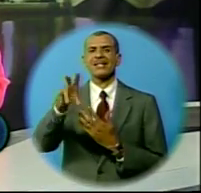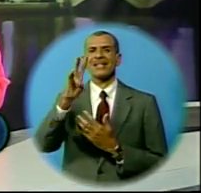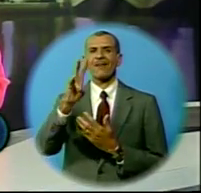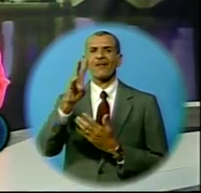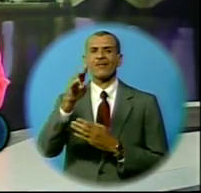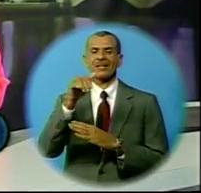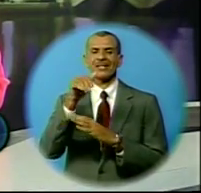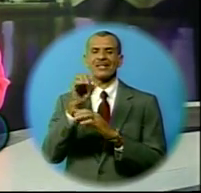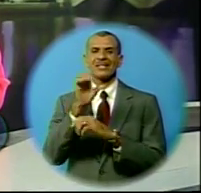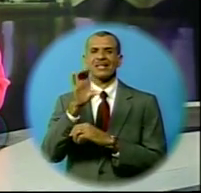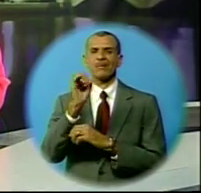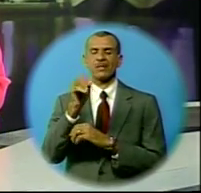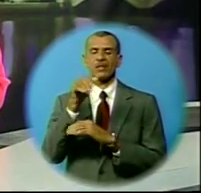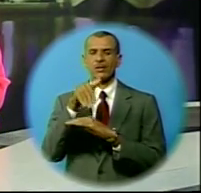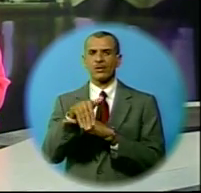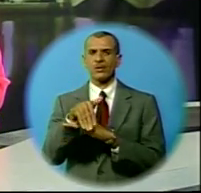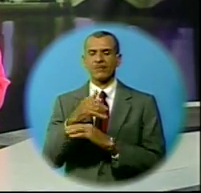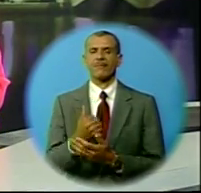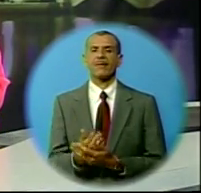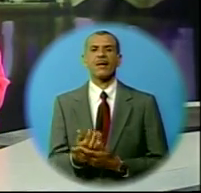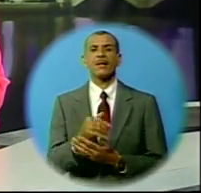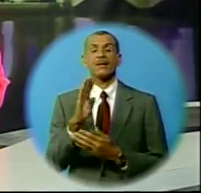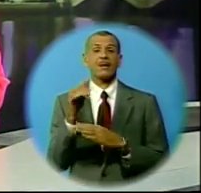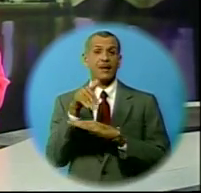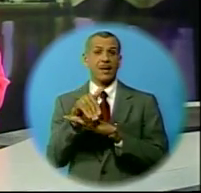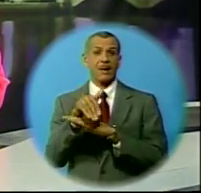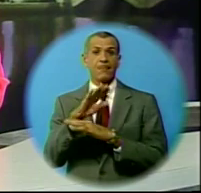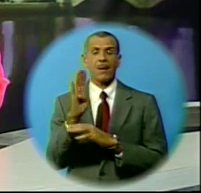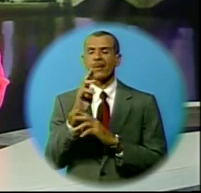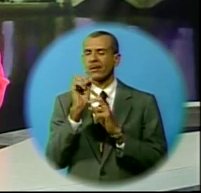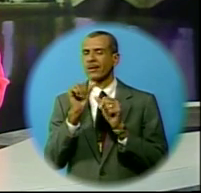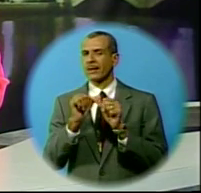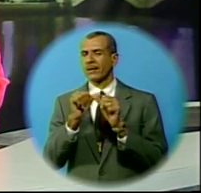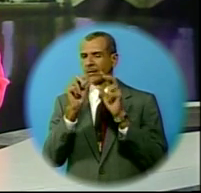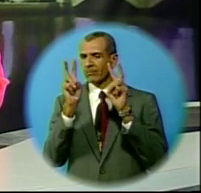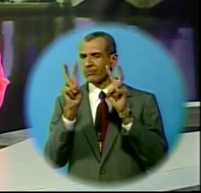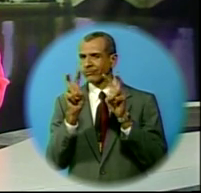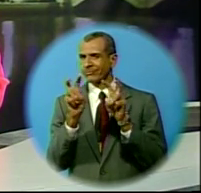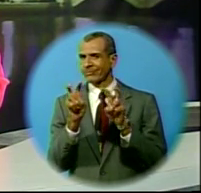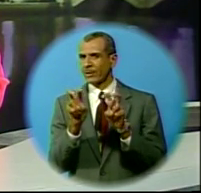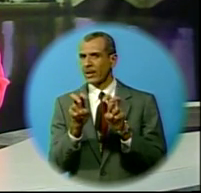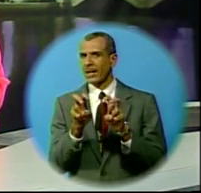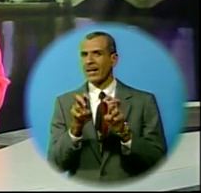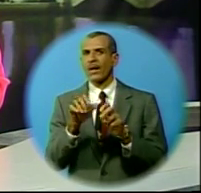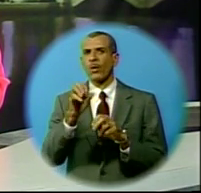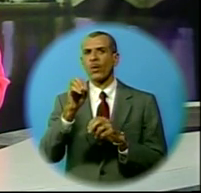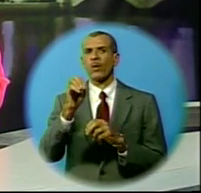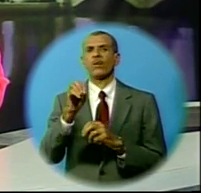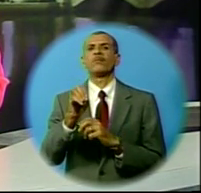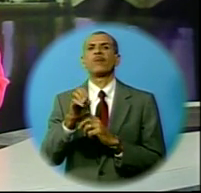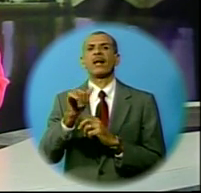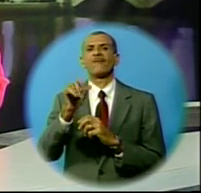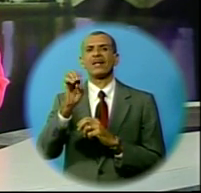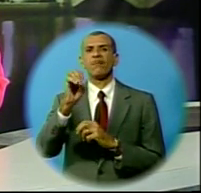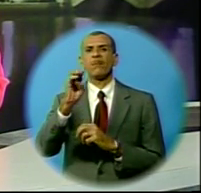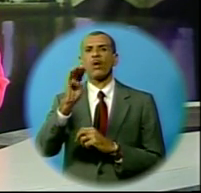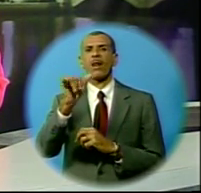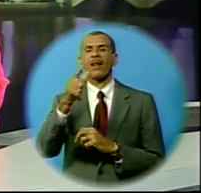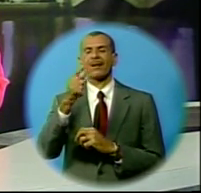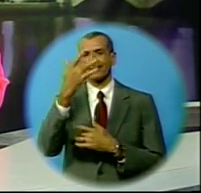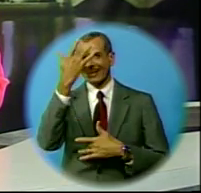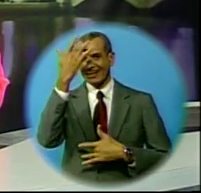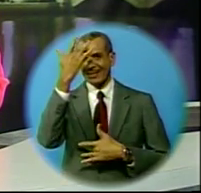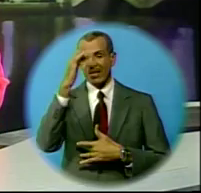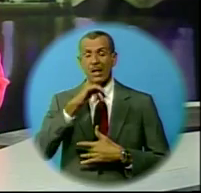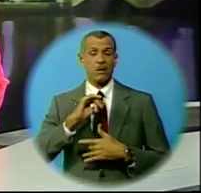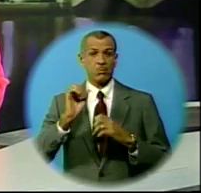of the CBC Evening News. In our top story tonight, Barbados will continue to monitor the outbreak of the deadly Ebola virus, but the likelihood of